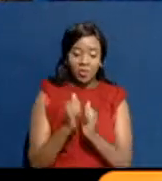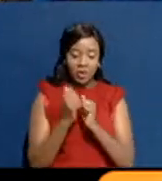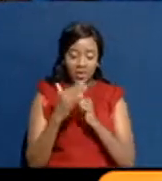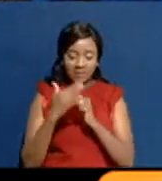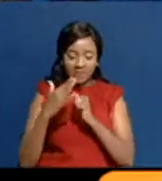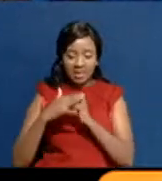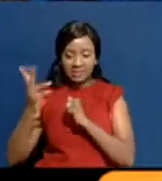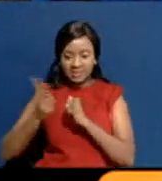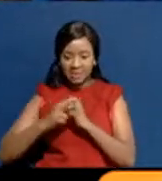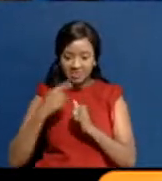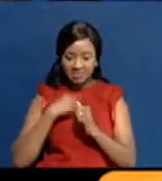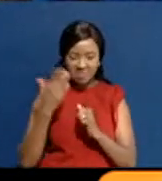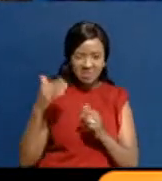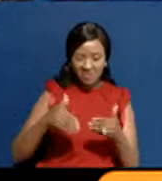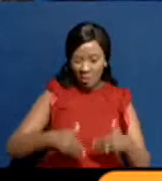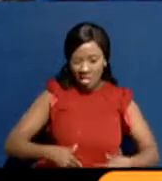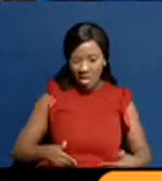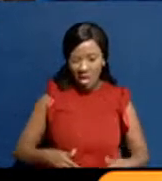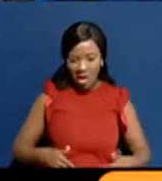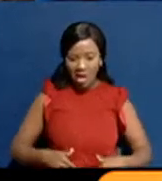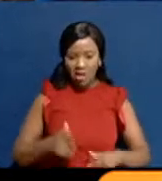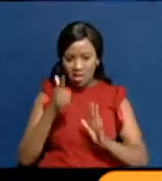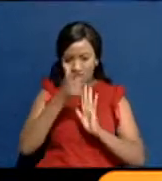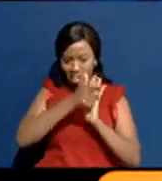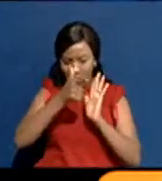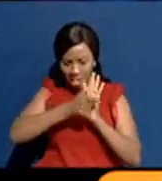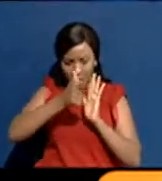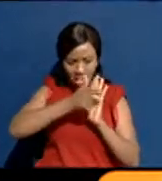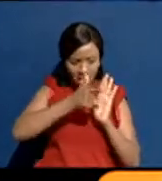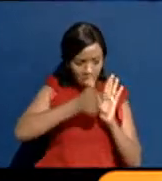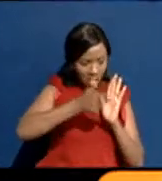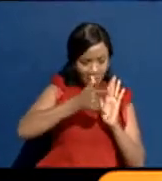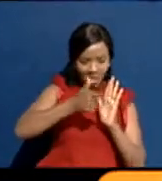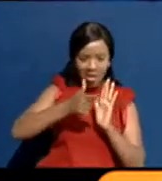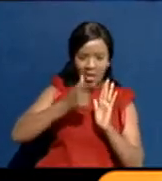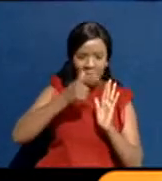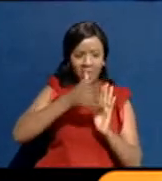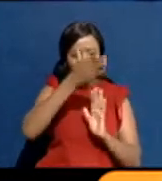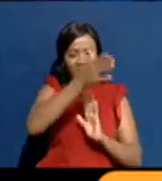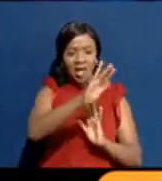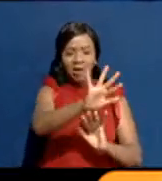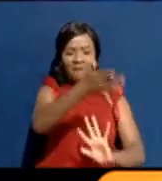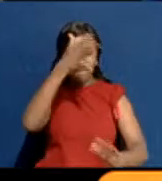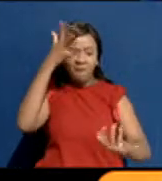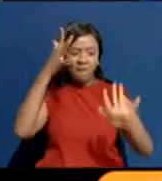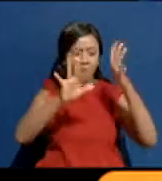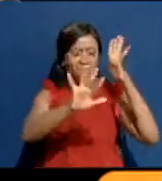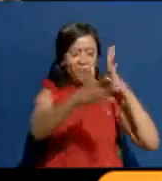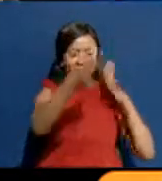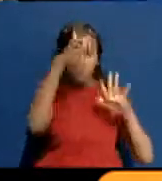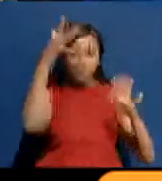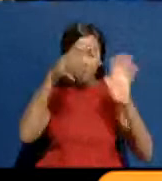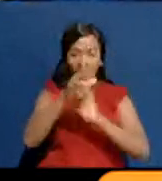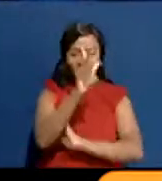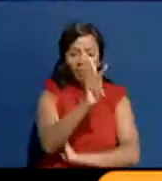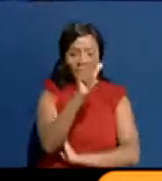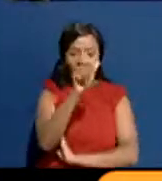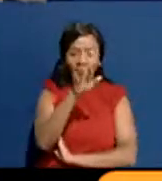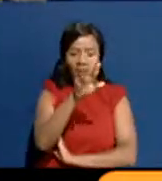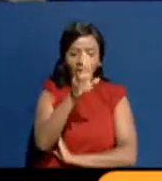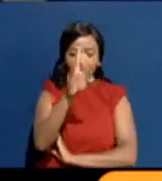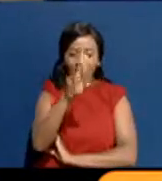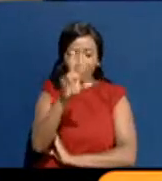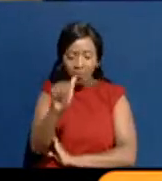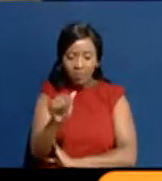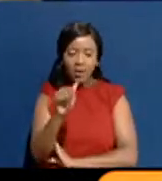young reporter starting out, I remember covering the Karura Forest, the hiving off of part of Karura Forest